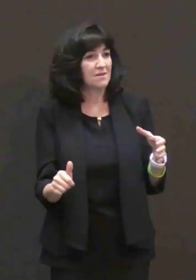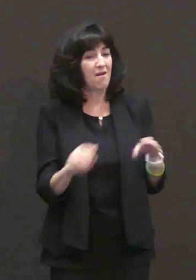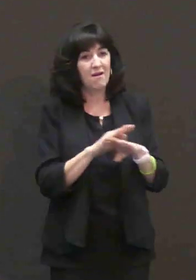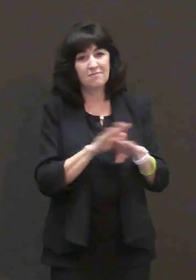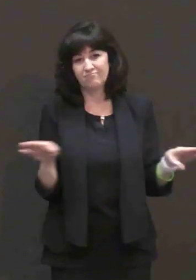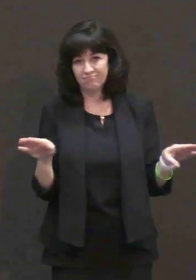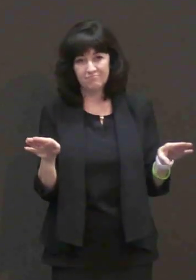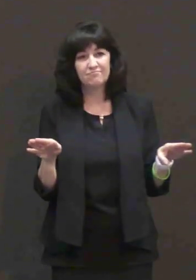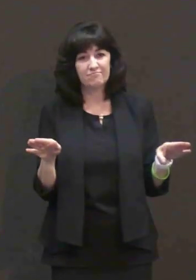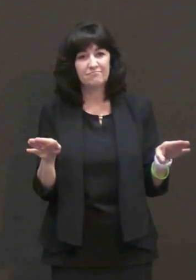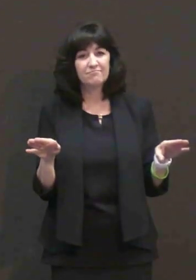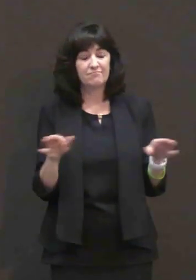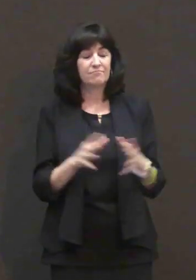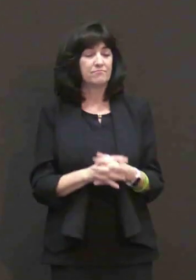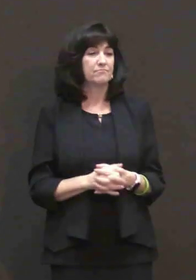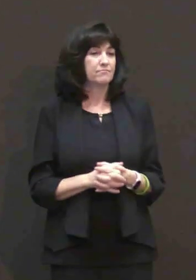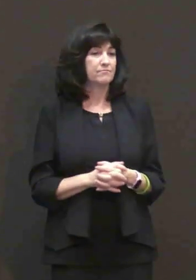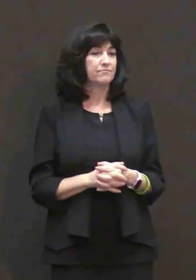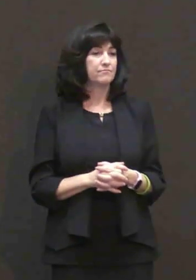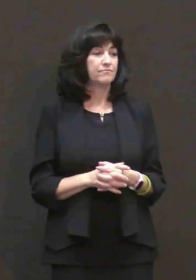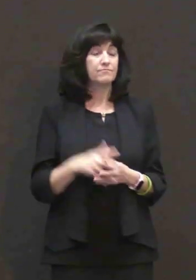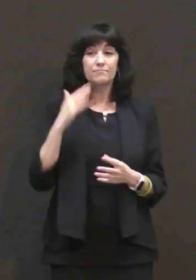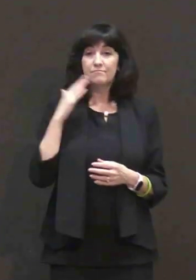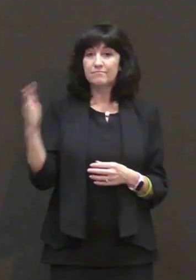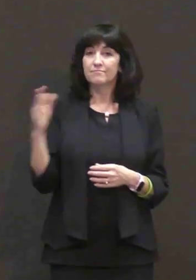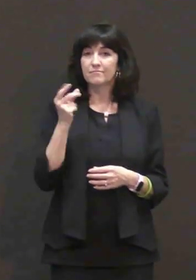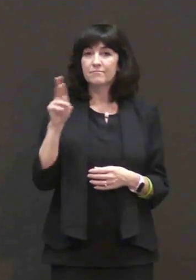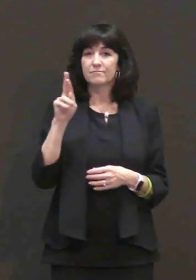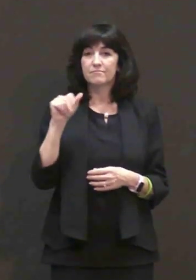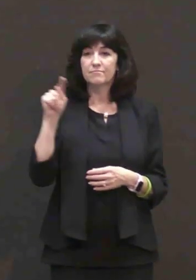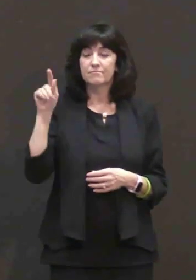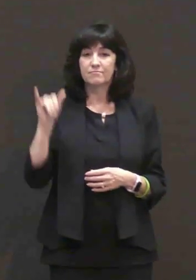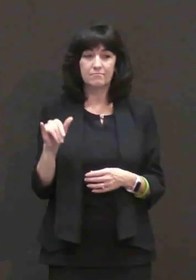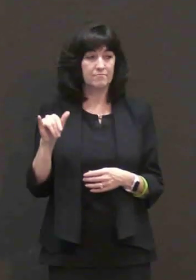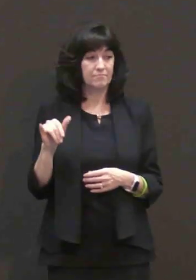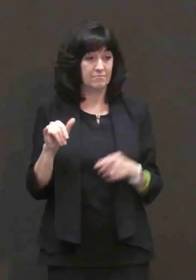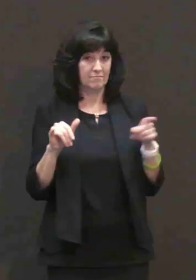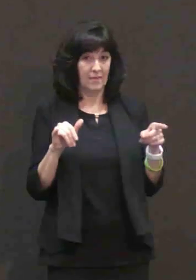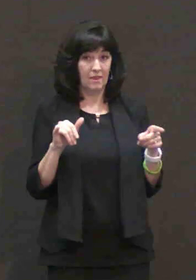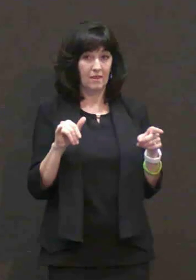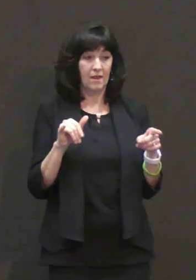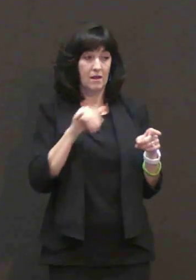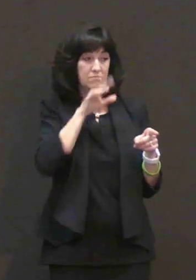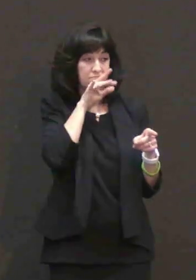you. Thank you, Dr. Rattay. This one working?